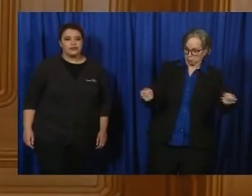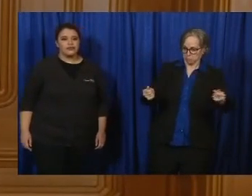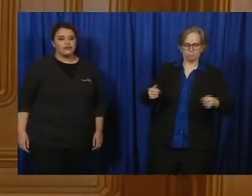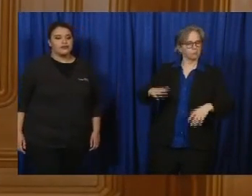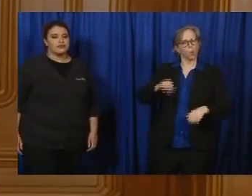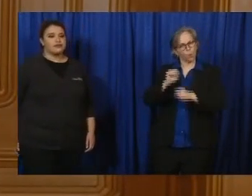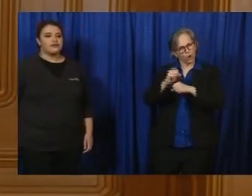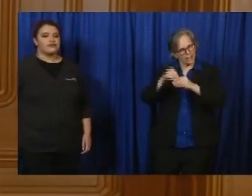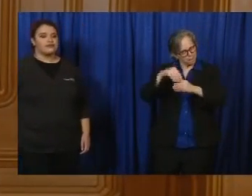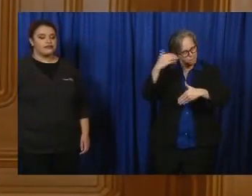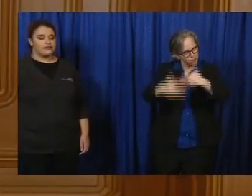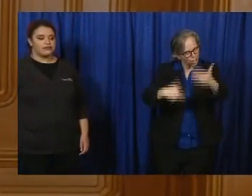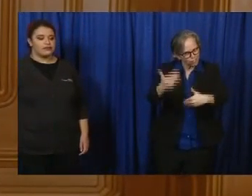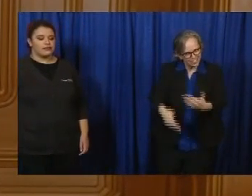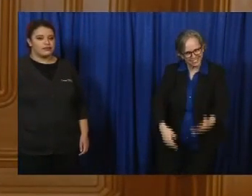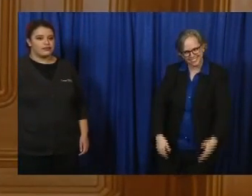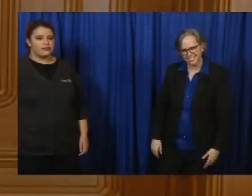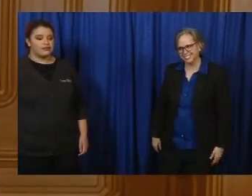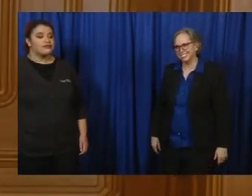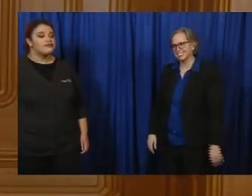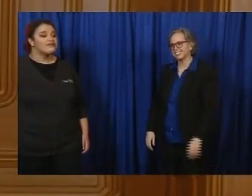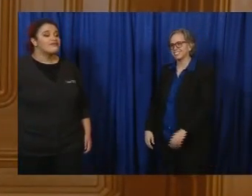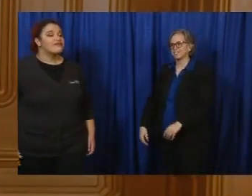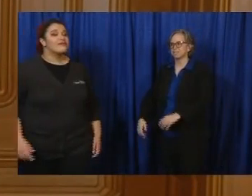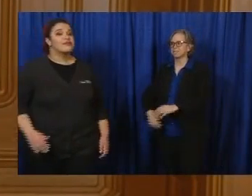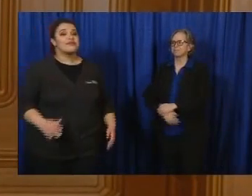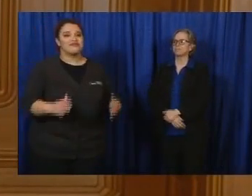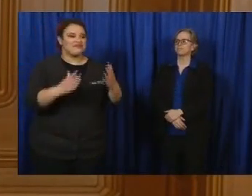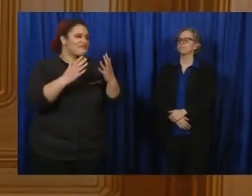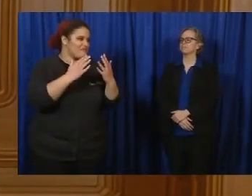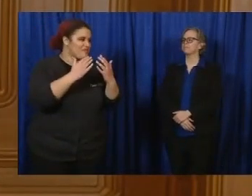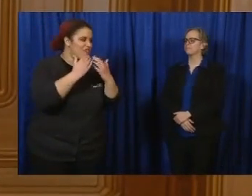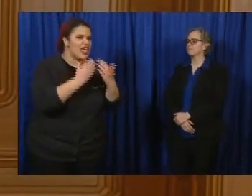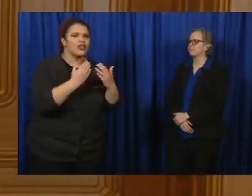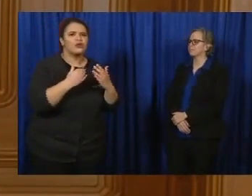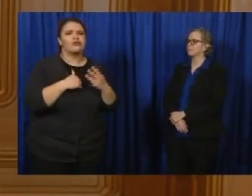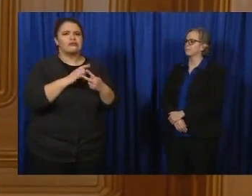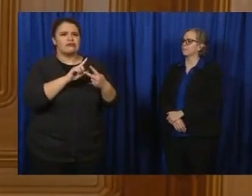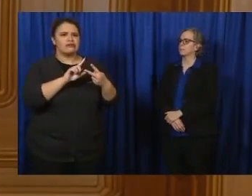question. Do we know where the ER nurse is from that the doctor mentioned?